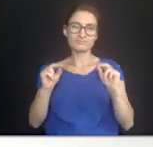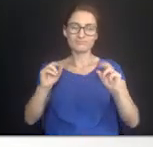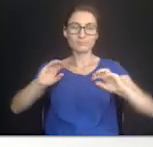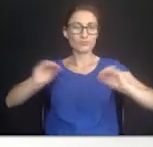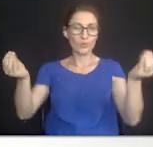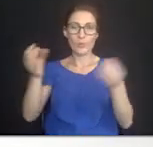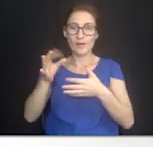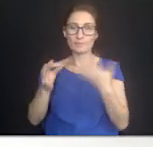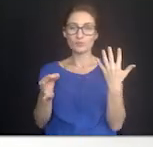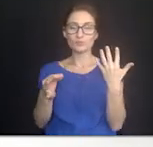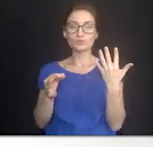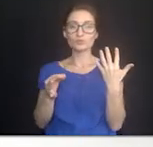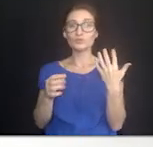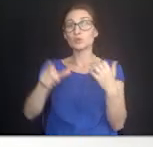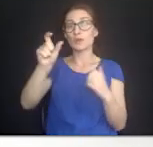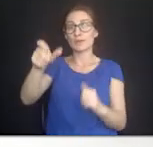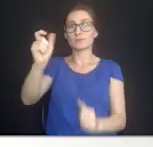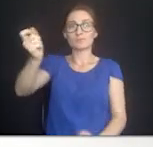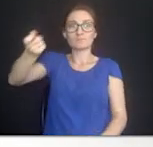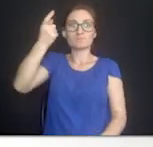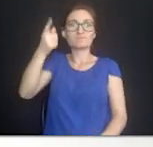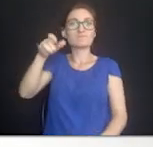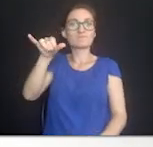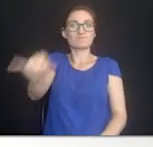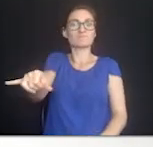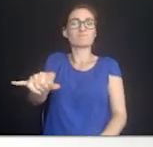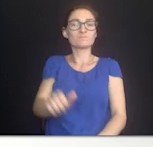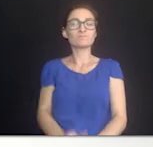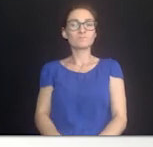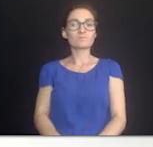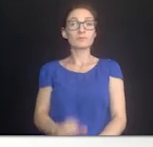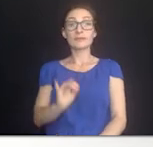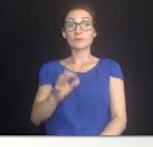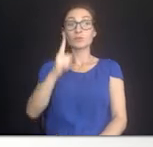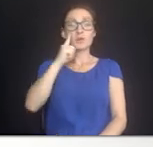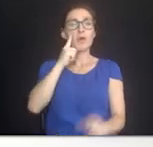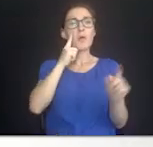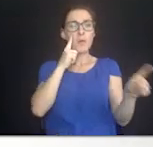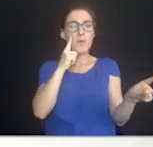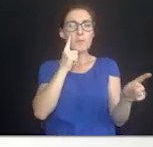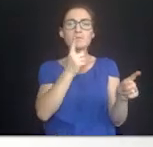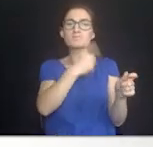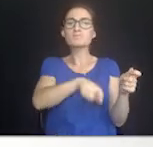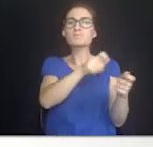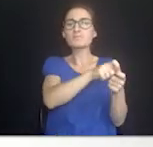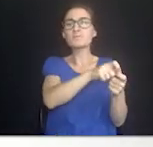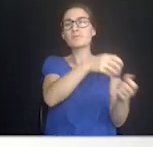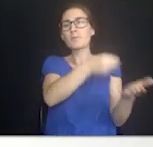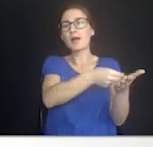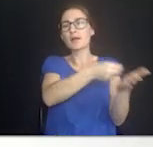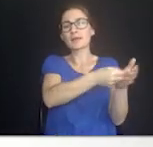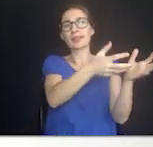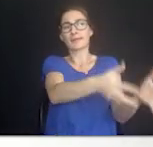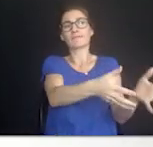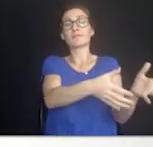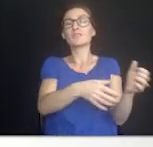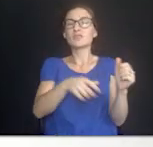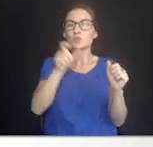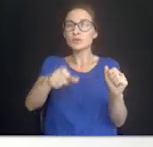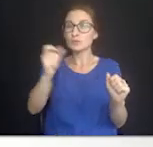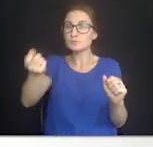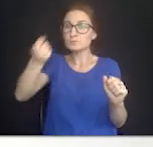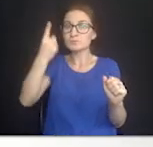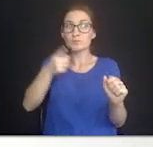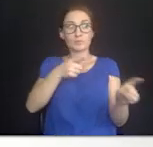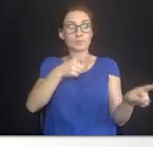where we need to understand it. Because when we think, here's what we're leaving to the trust and here's how it works, we need to understand what are the real expenses that trust has to pay for. It's not